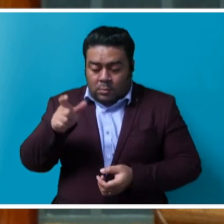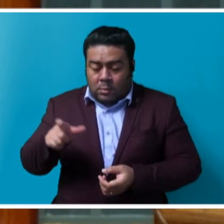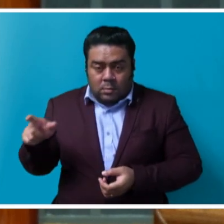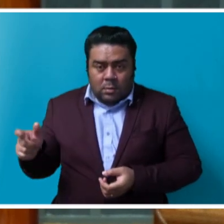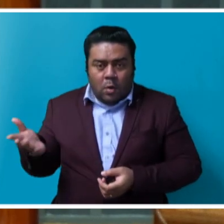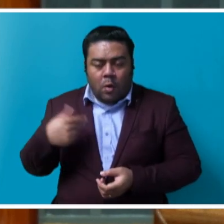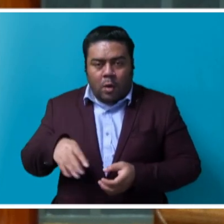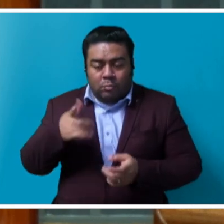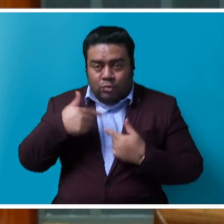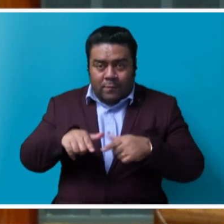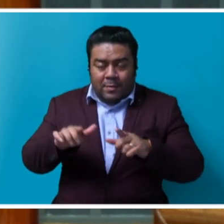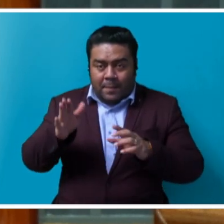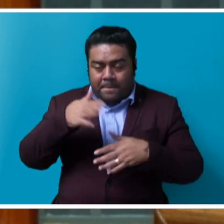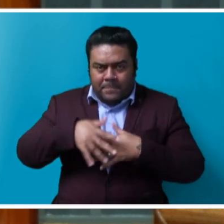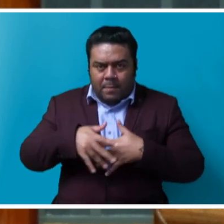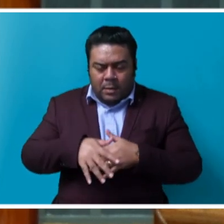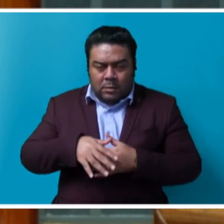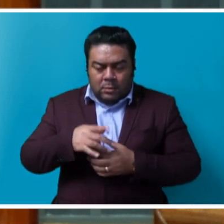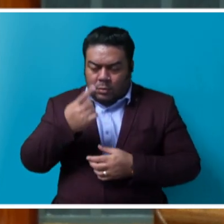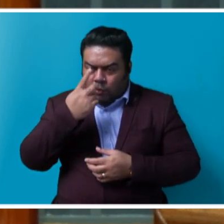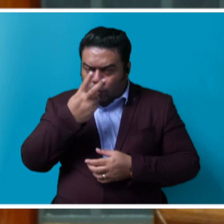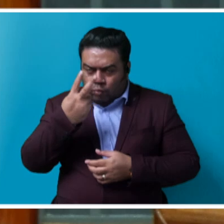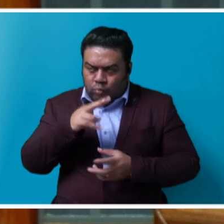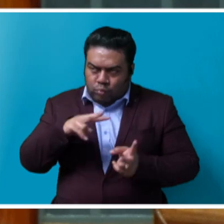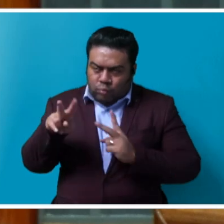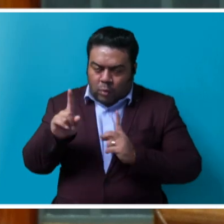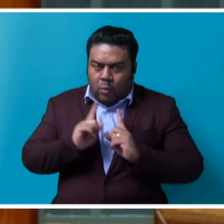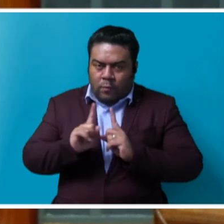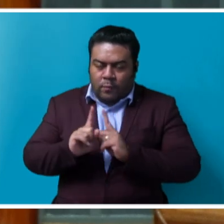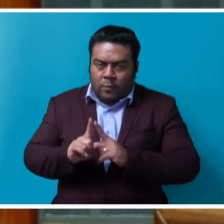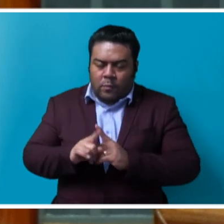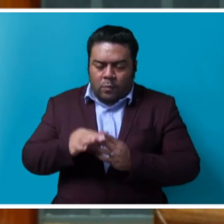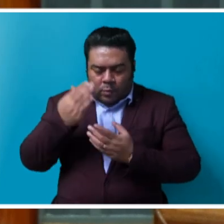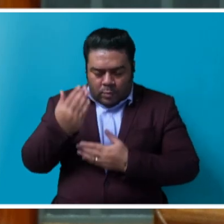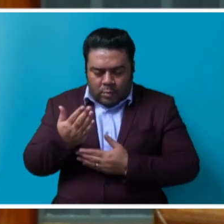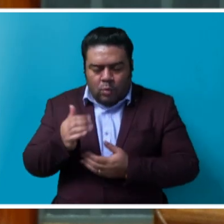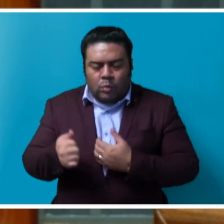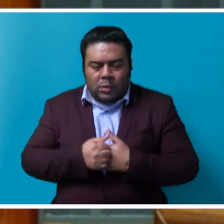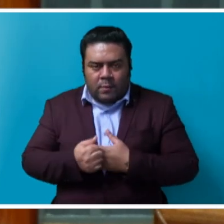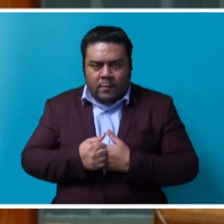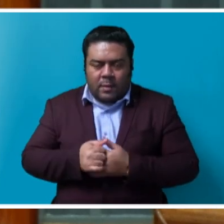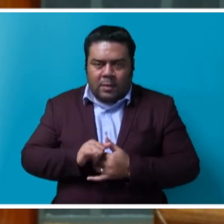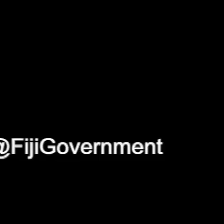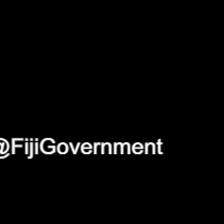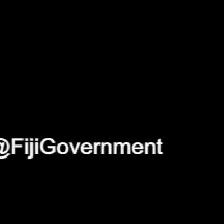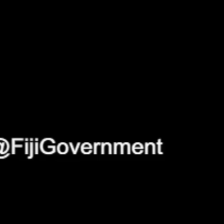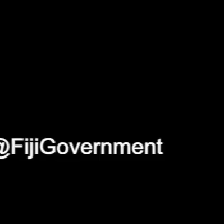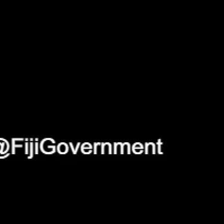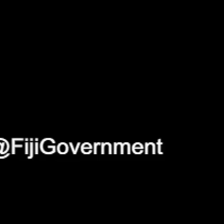traveling public, to remain vigilant and cooperative in our collective responsibility to safeguard our skies.